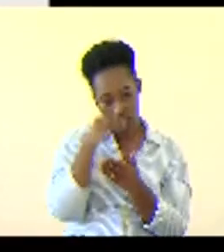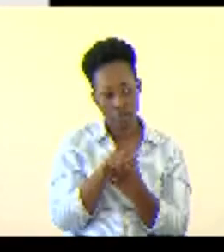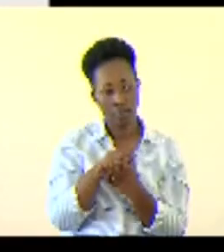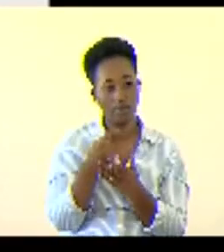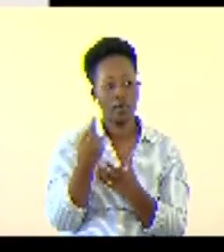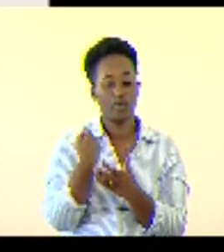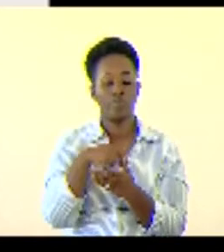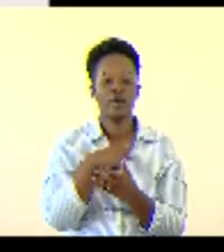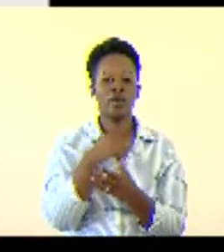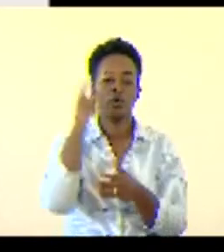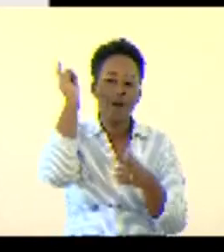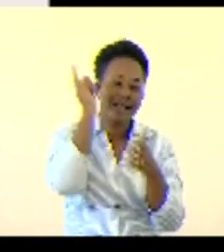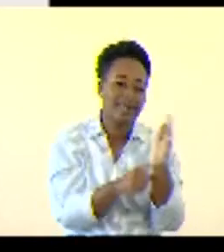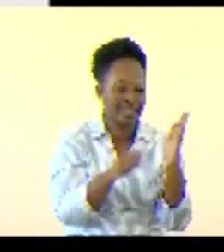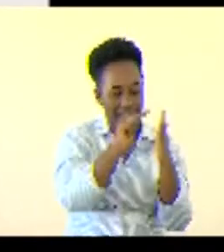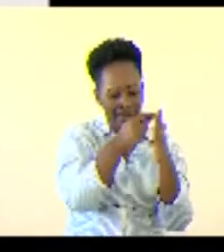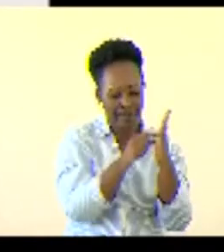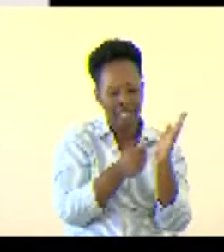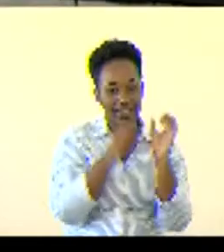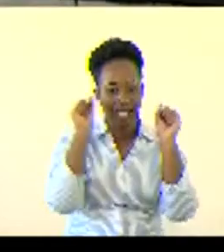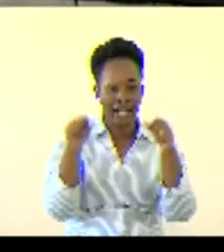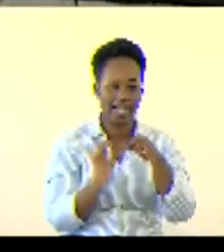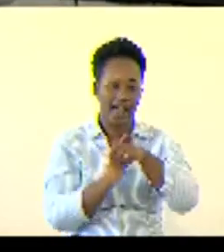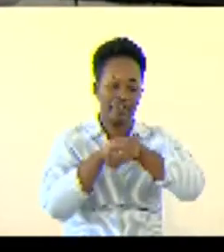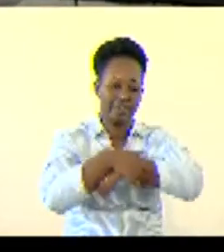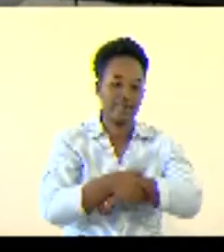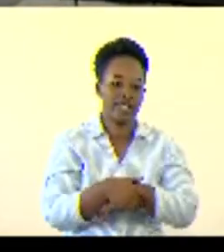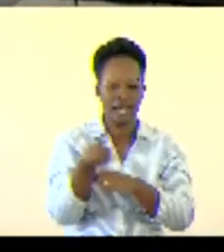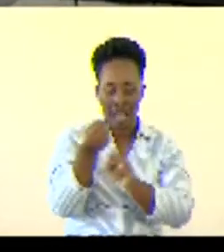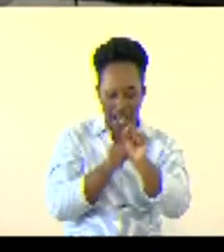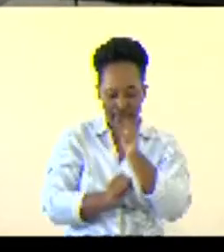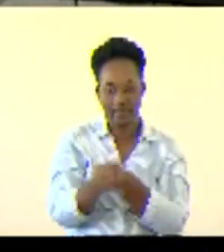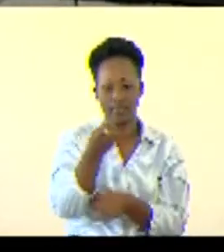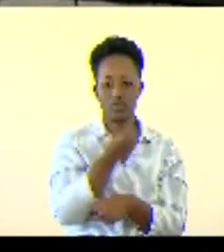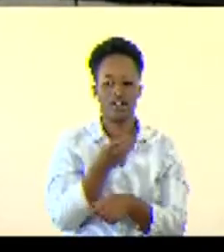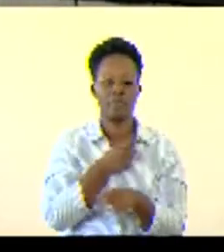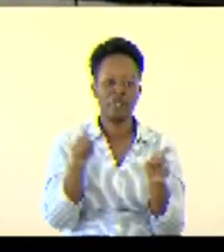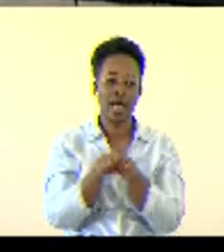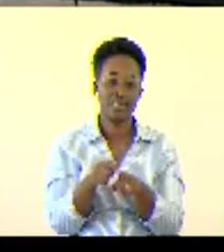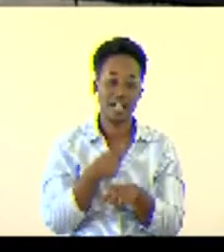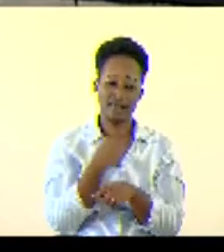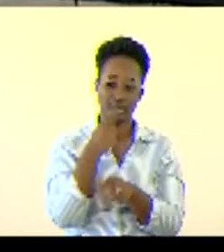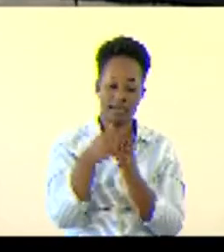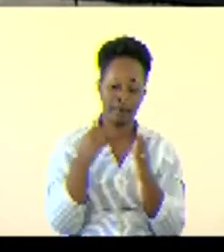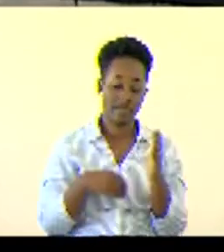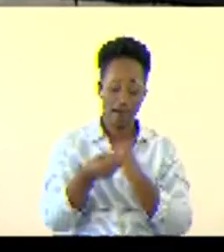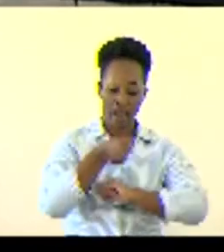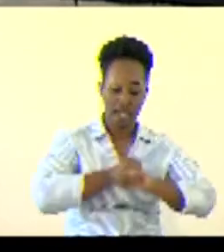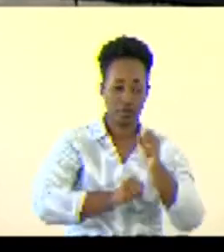What are the factors that can affect active transport? As I mentioned earlier, active